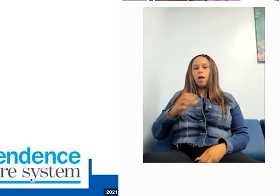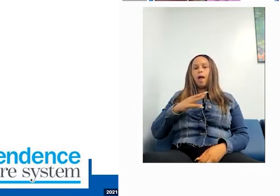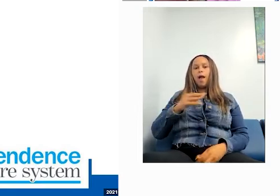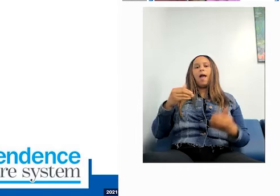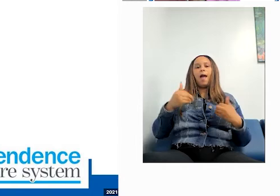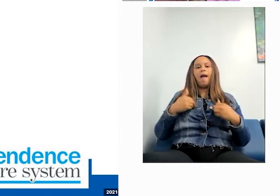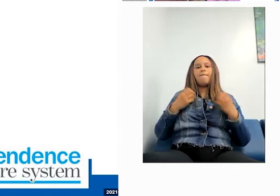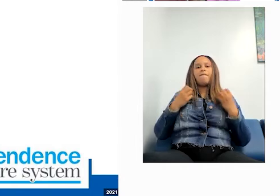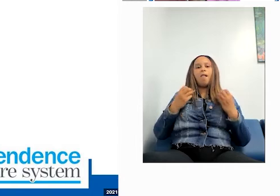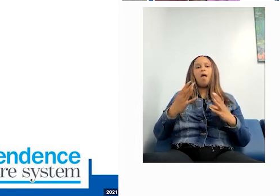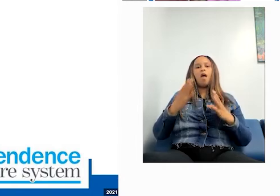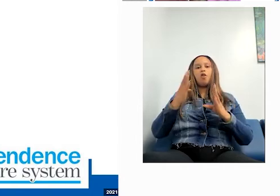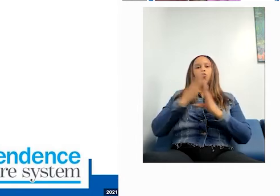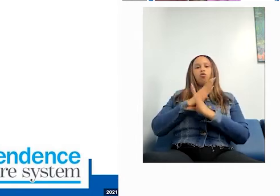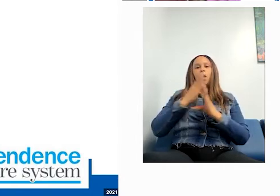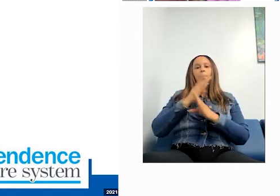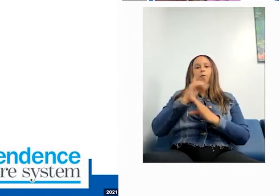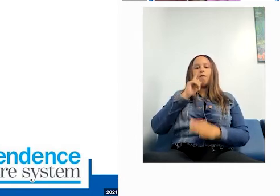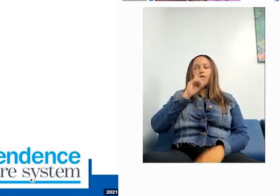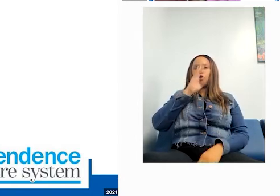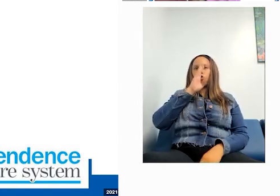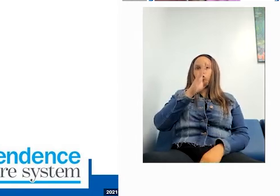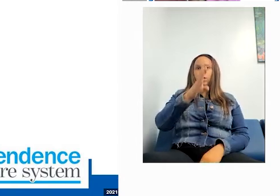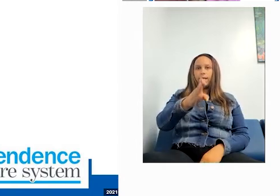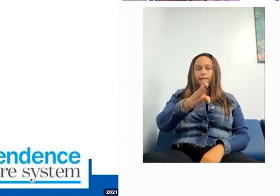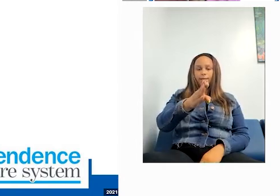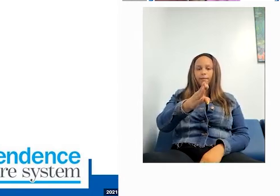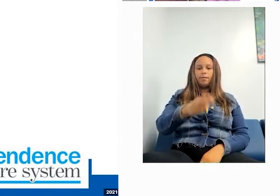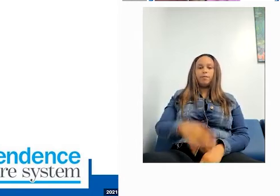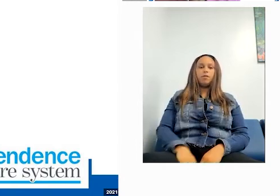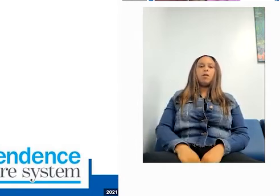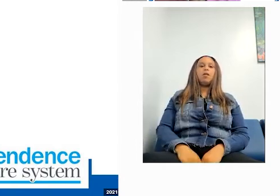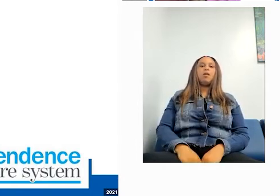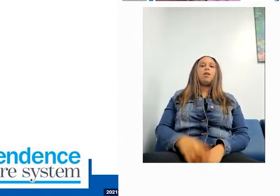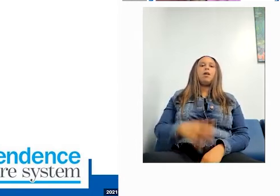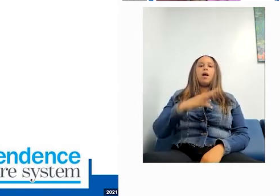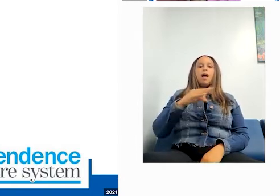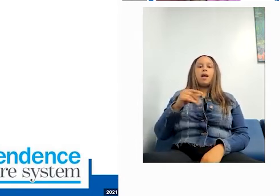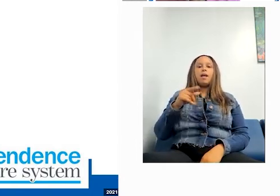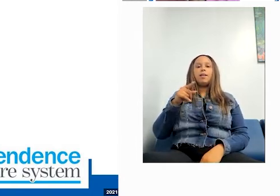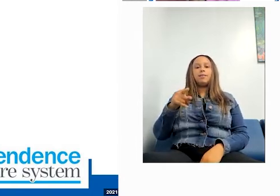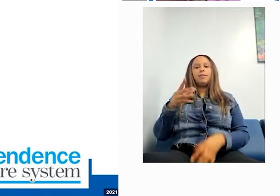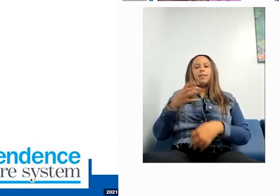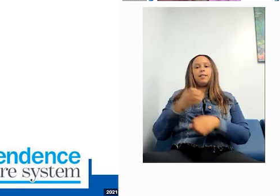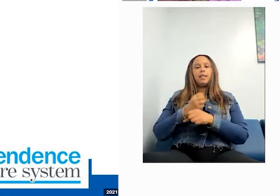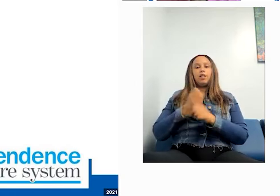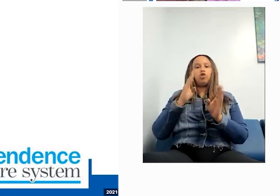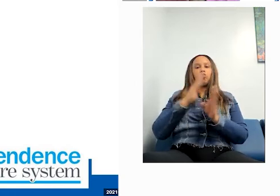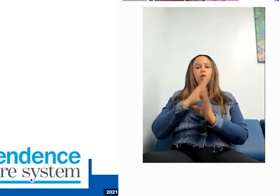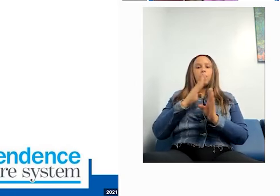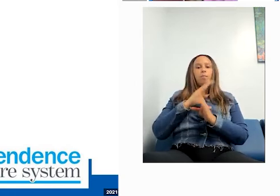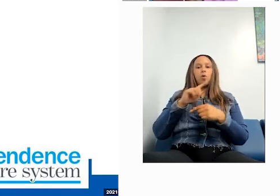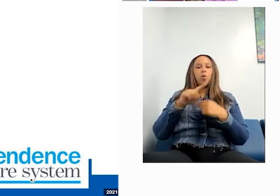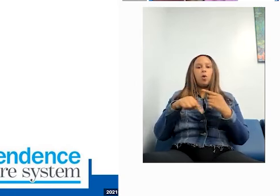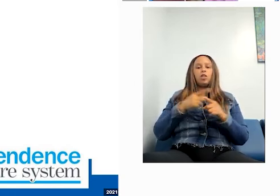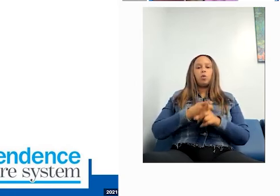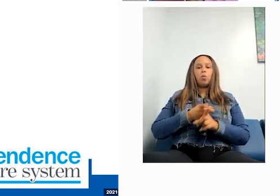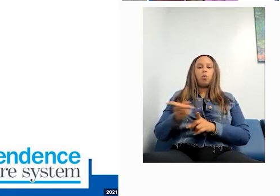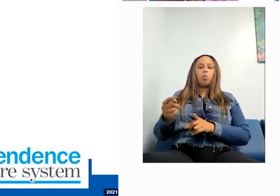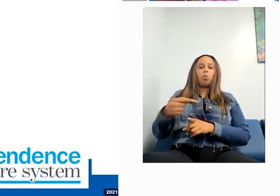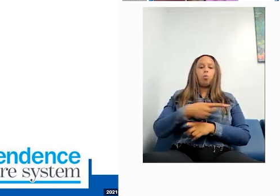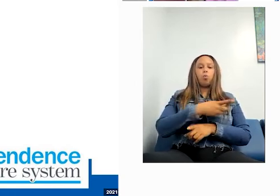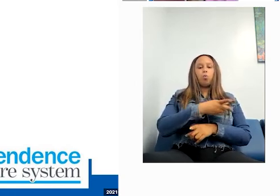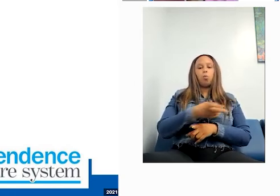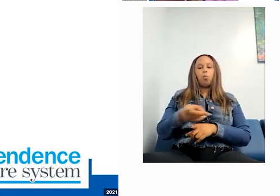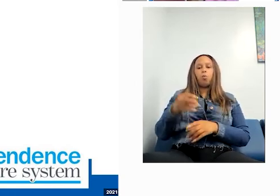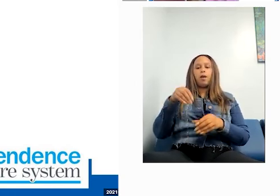maintaining a straight line. And then she gets into trouble as she's going kind of off the sidewalk and into the